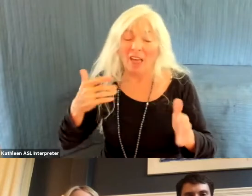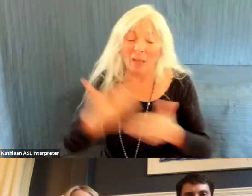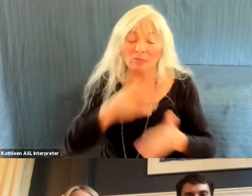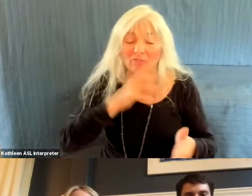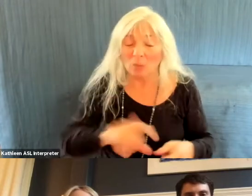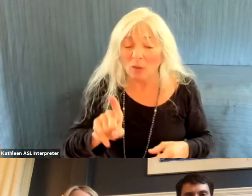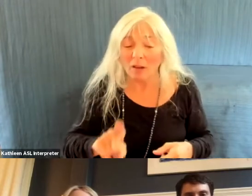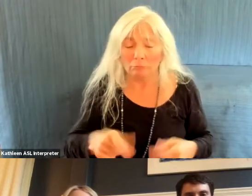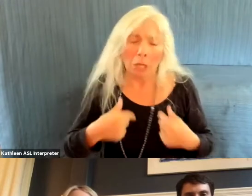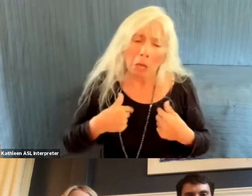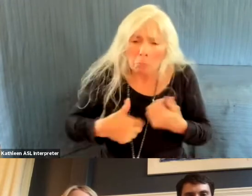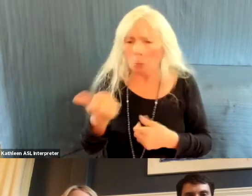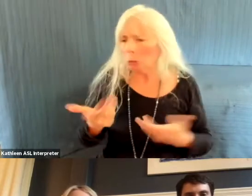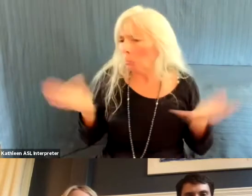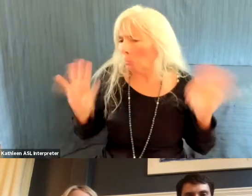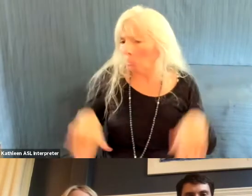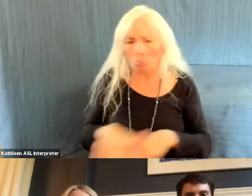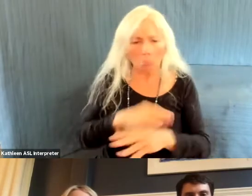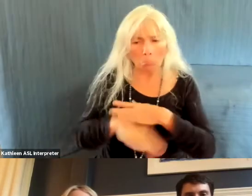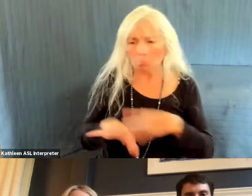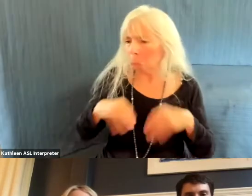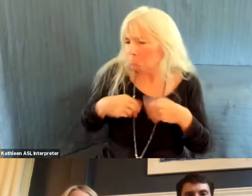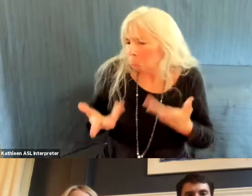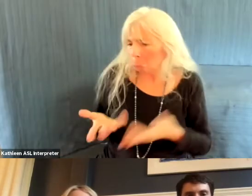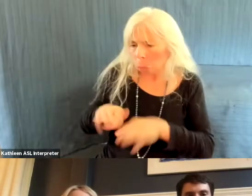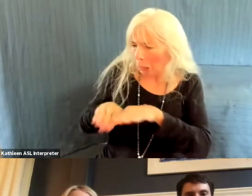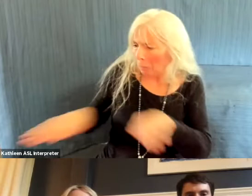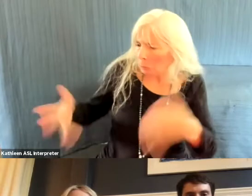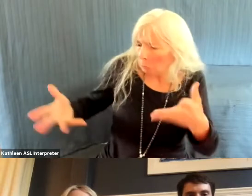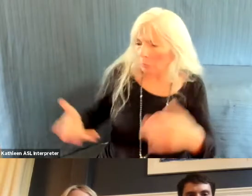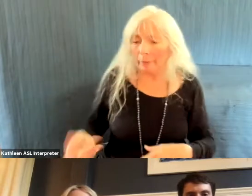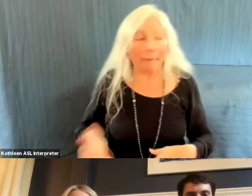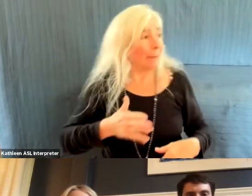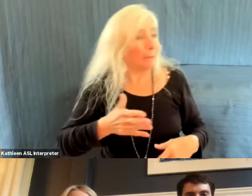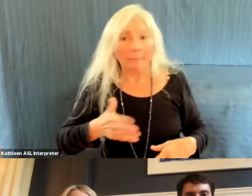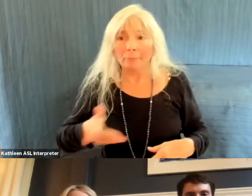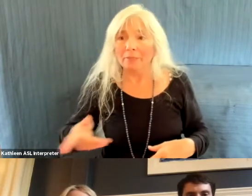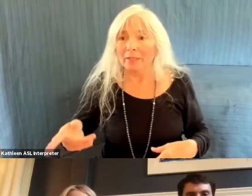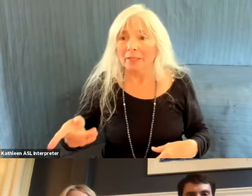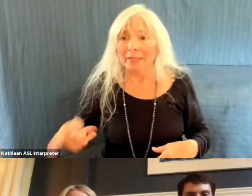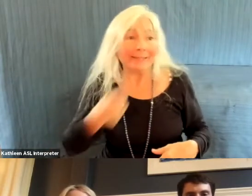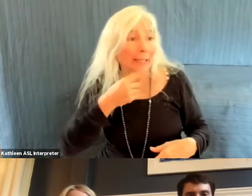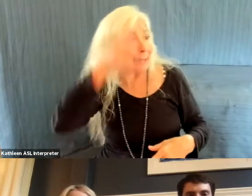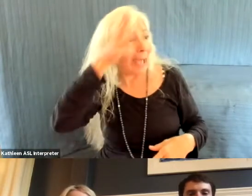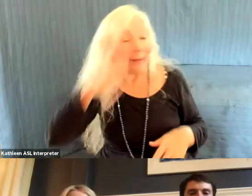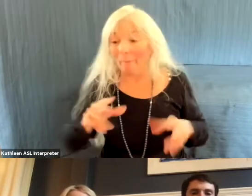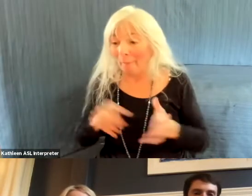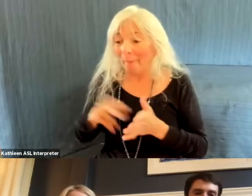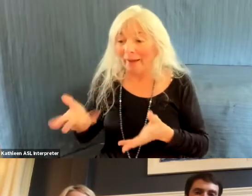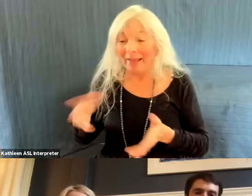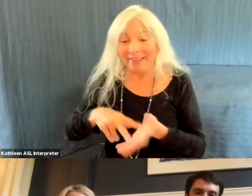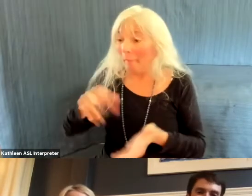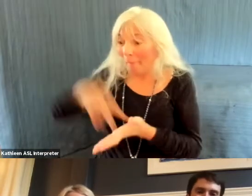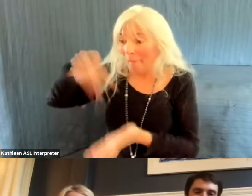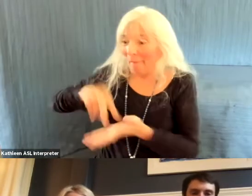like I said, I was pretty much comfortable with where he was. He could have just said my name. He could have just said Dad all day, and I would